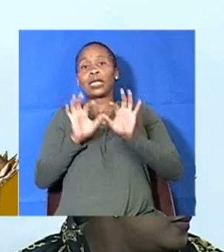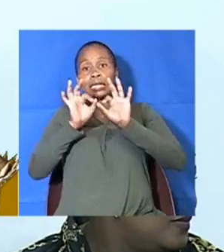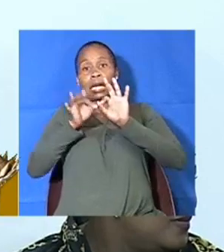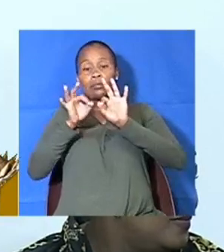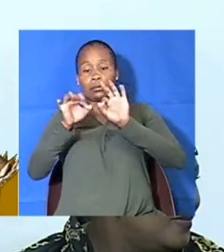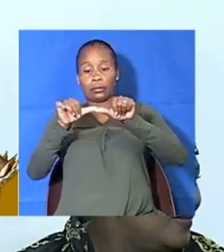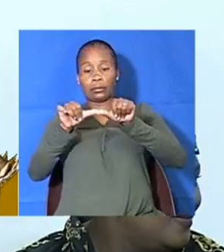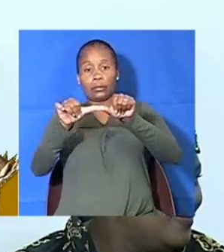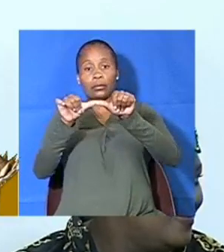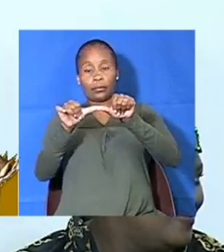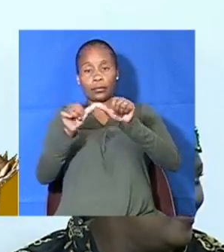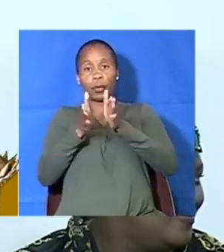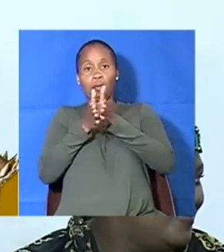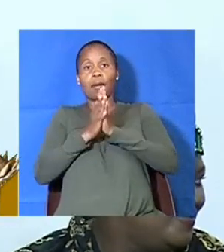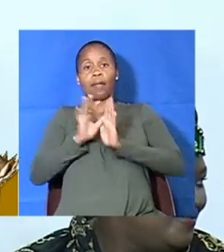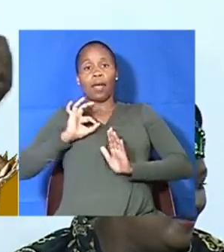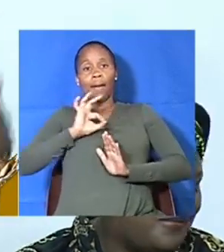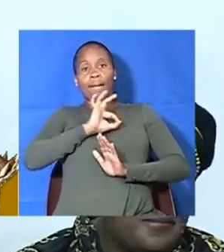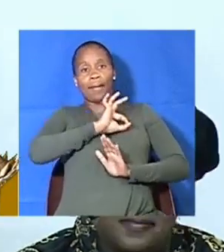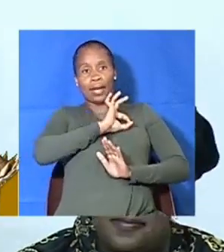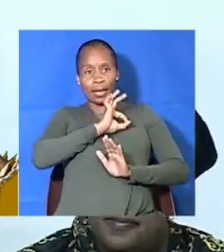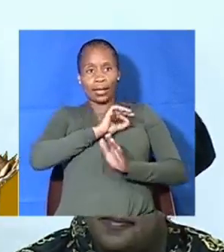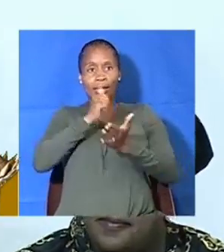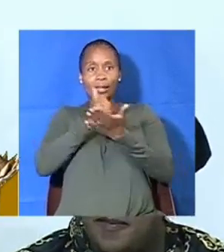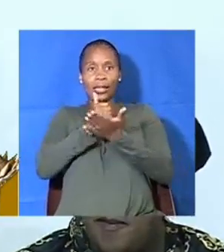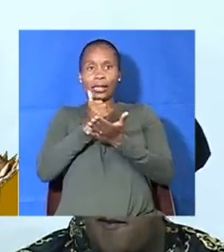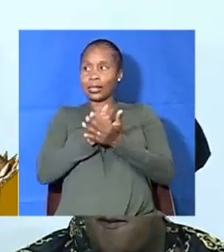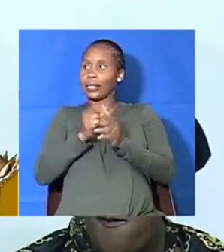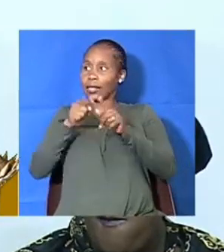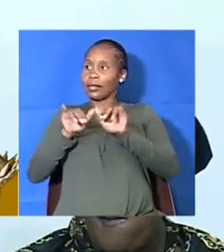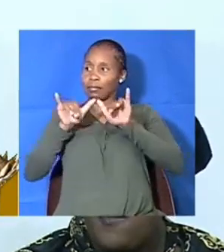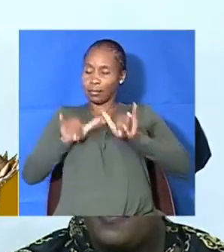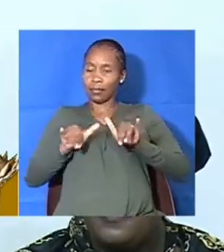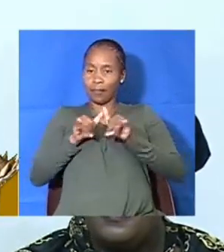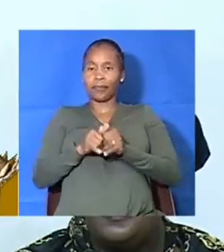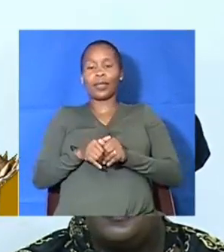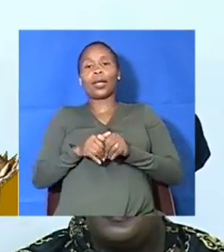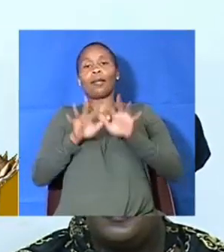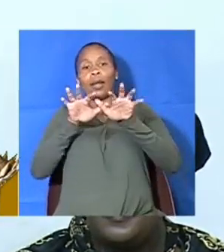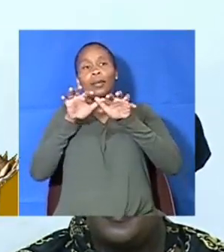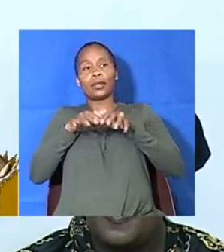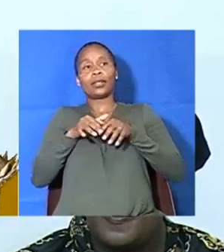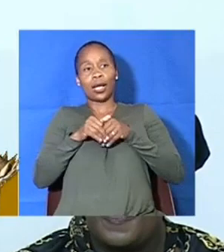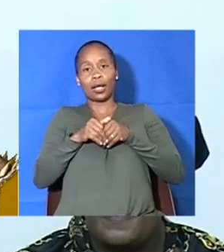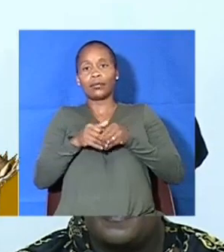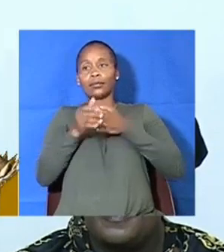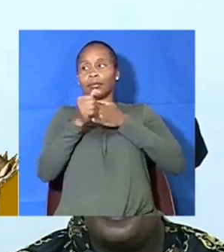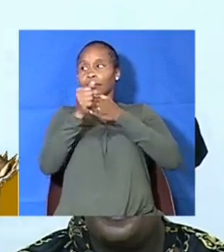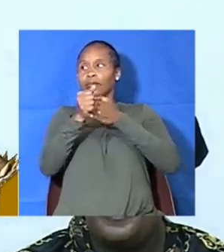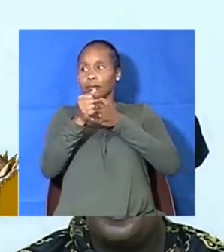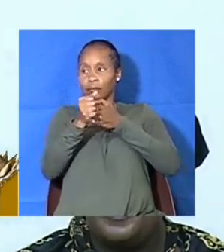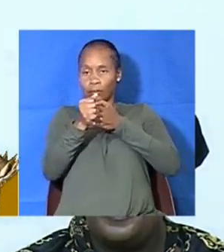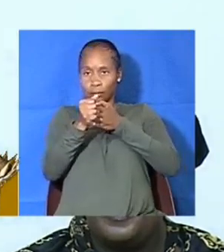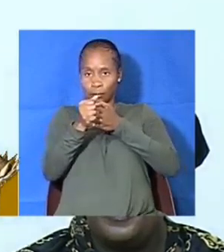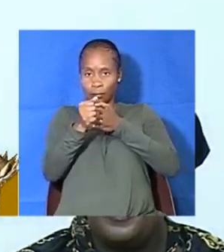We have got home-based carers that are actually dealing with issues that are related to health. And it